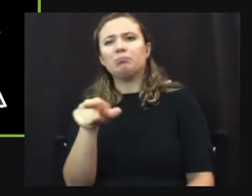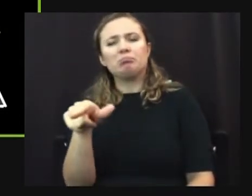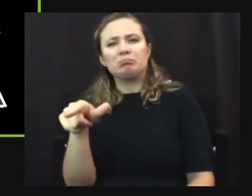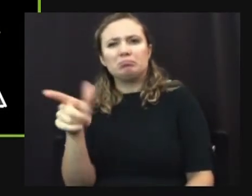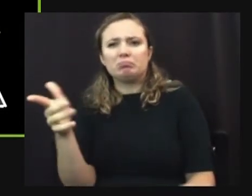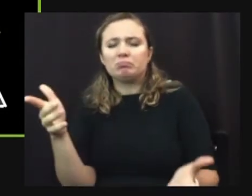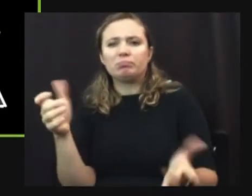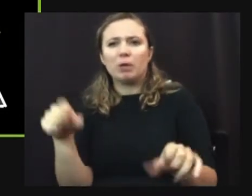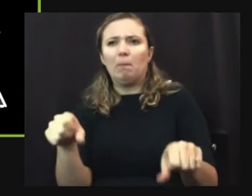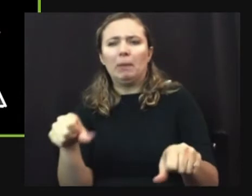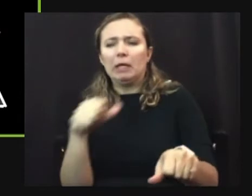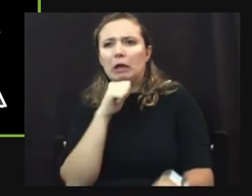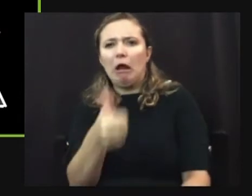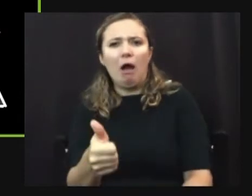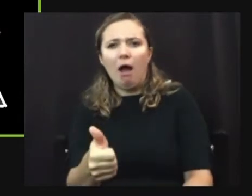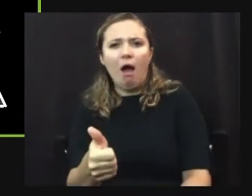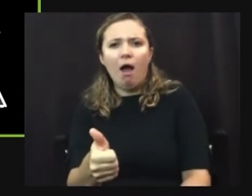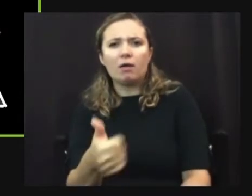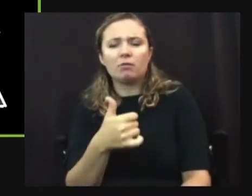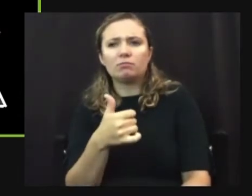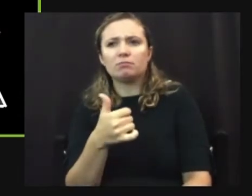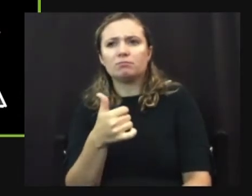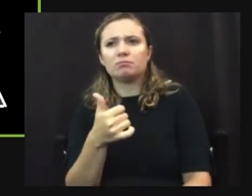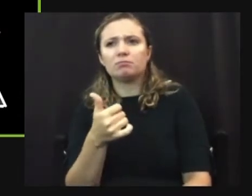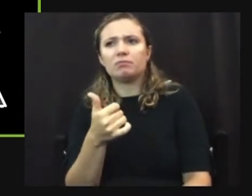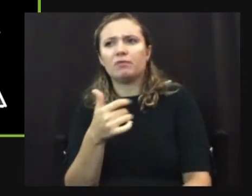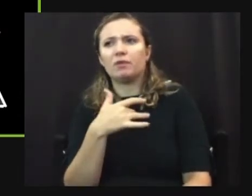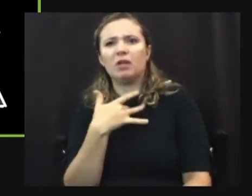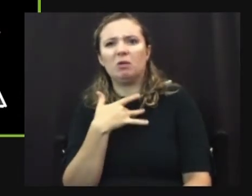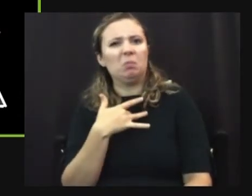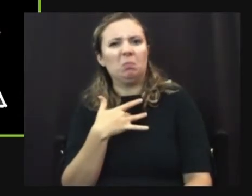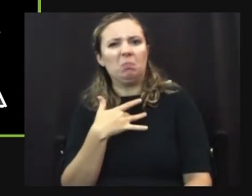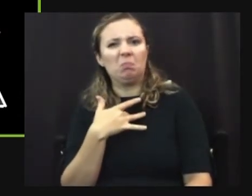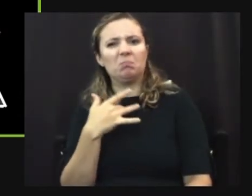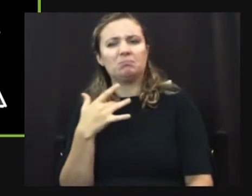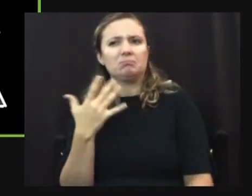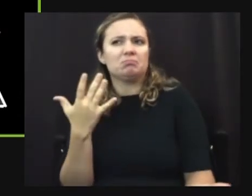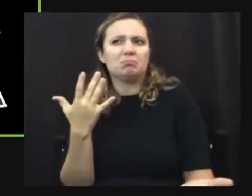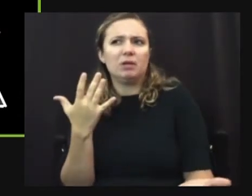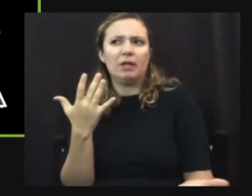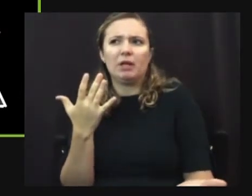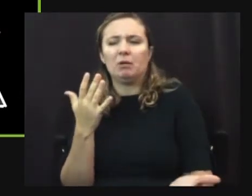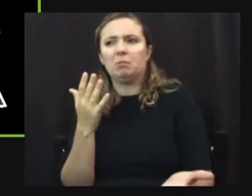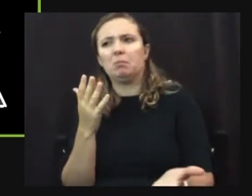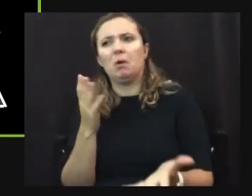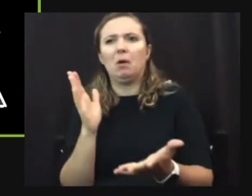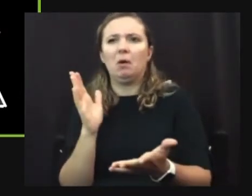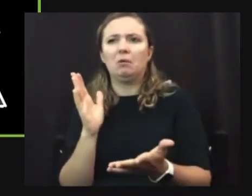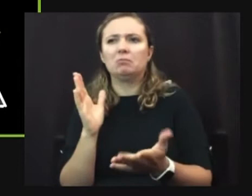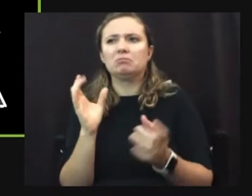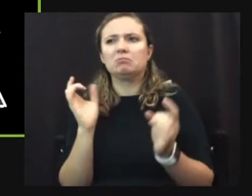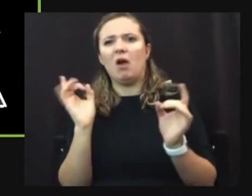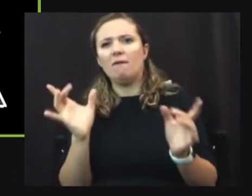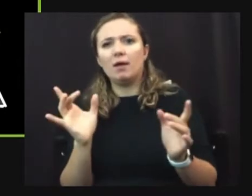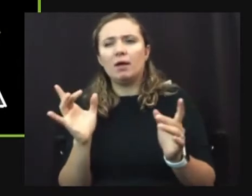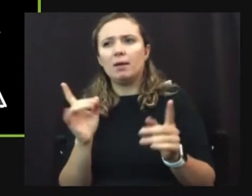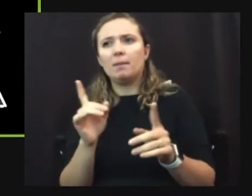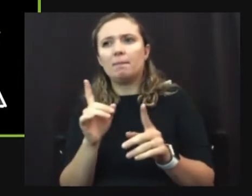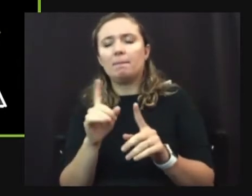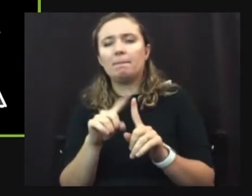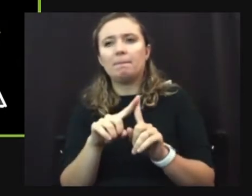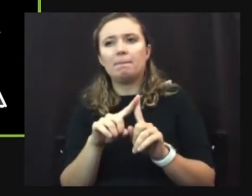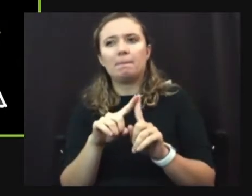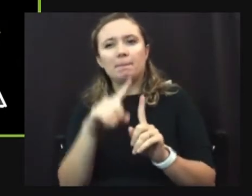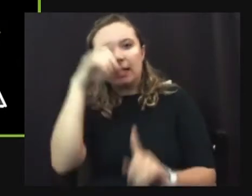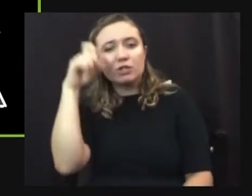not going to lose a lot of sleep over Mildred because you have no idea who it is. And that's just a name. No one actually